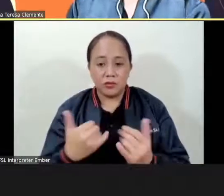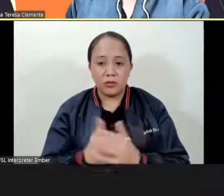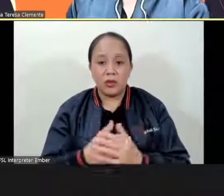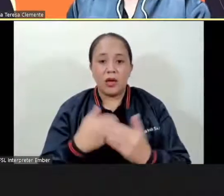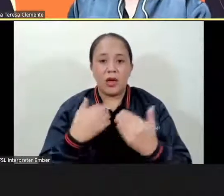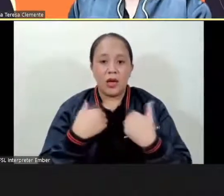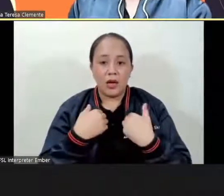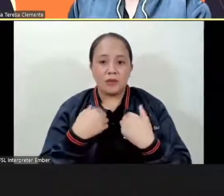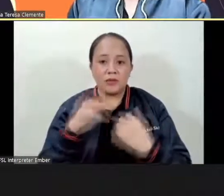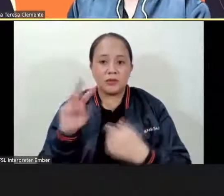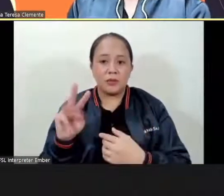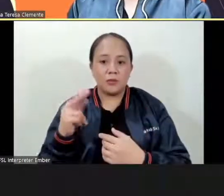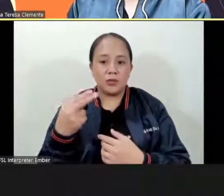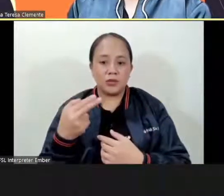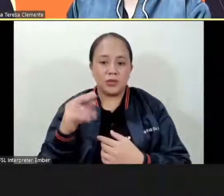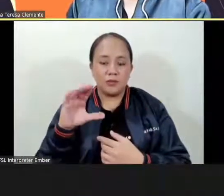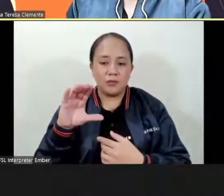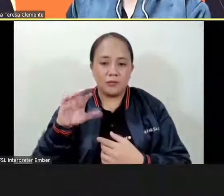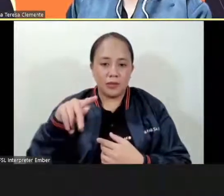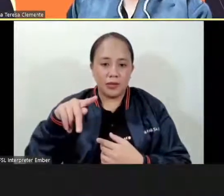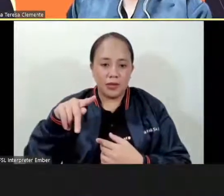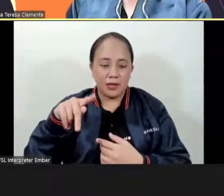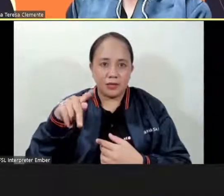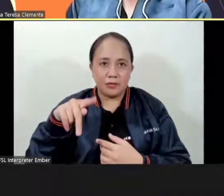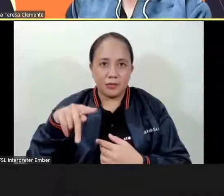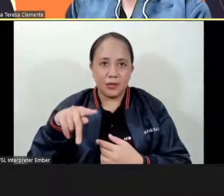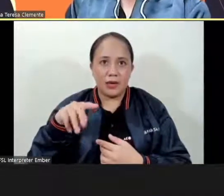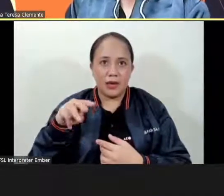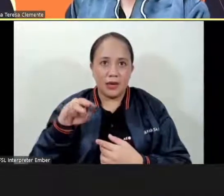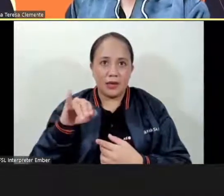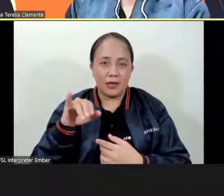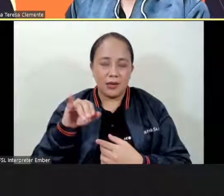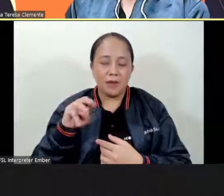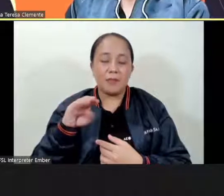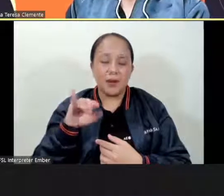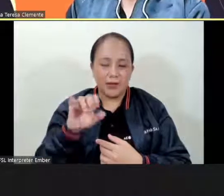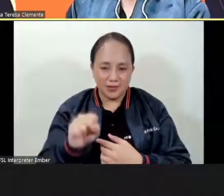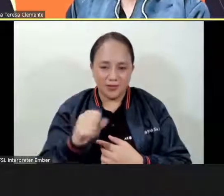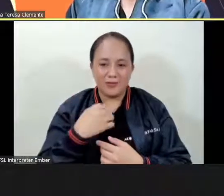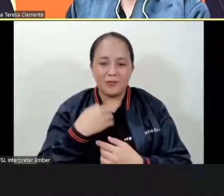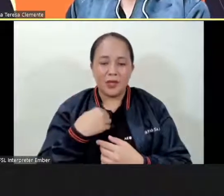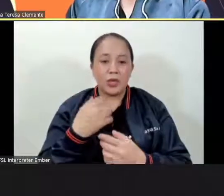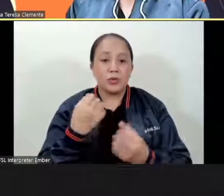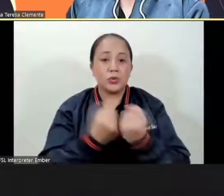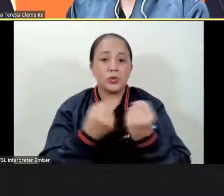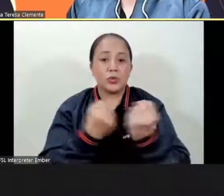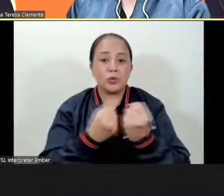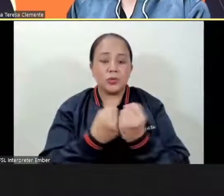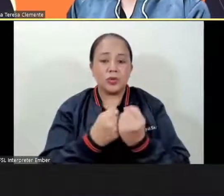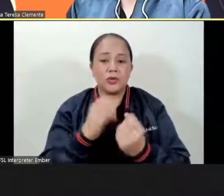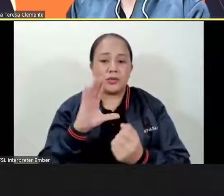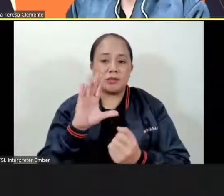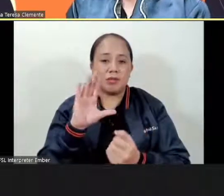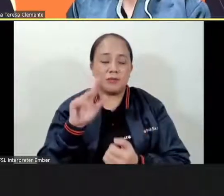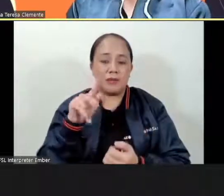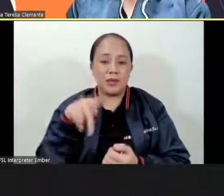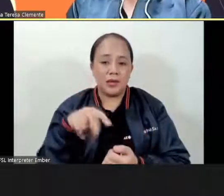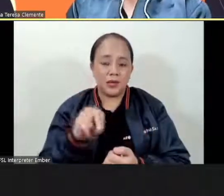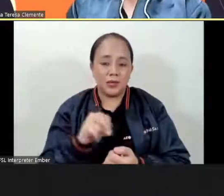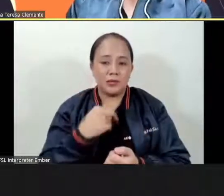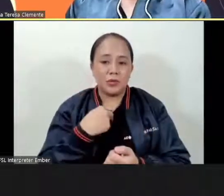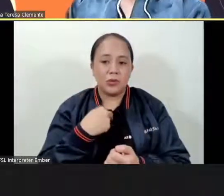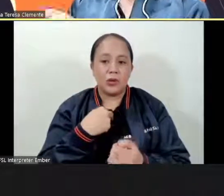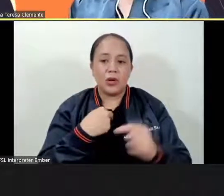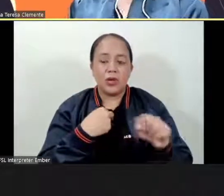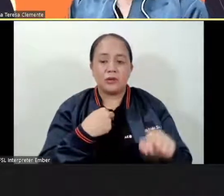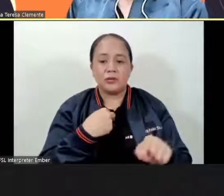ng WCPMIS. Kasi yung WCPMIS is part of the support ng CPN to the existing